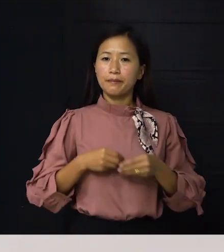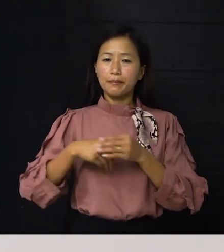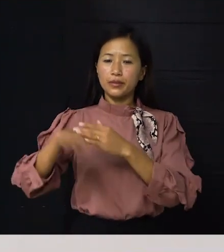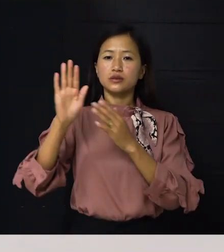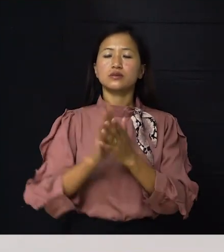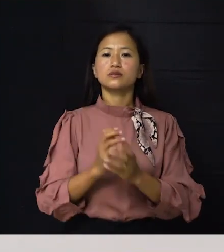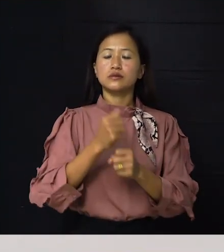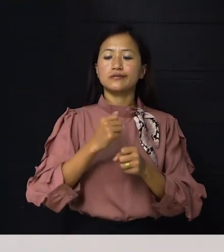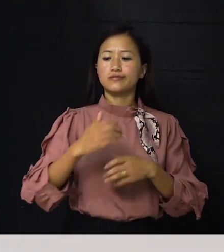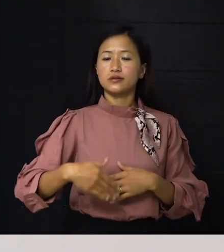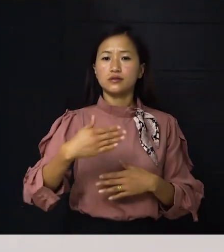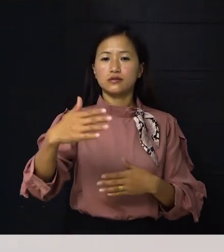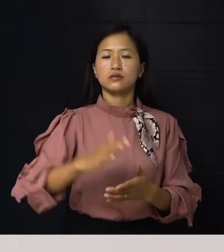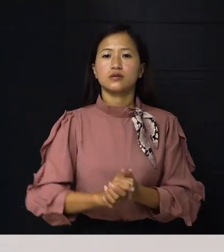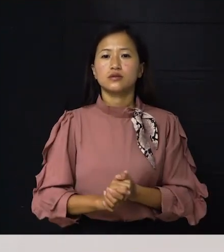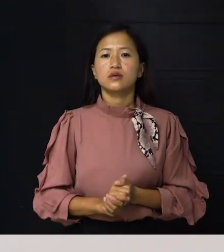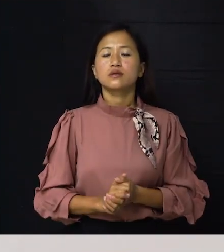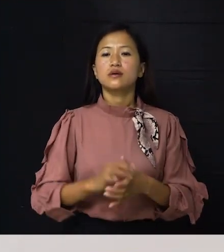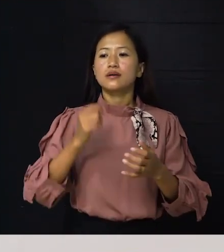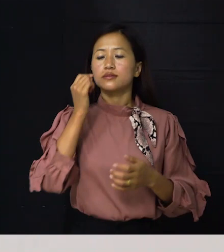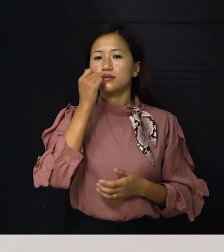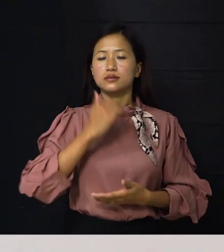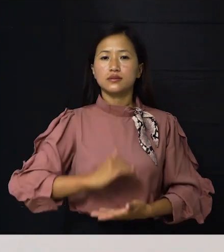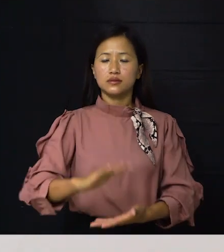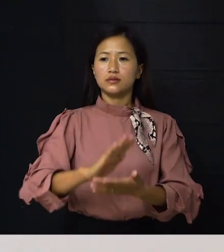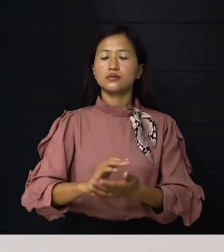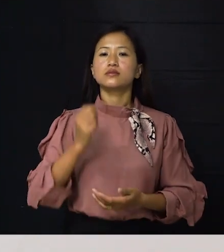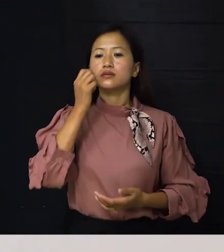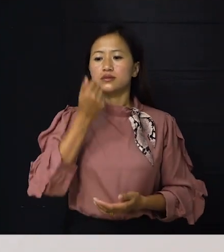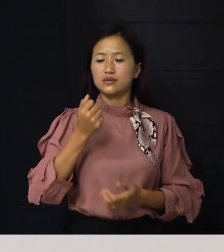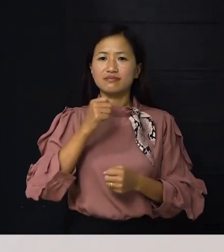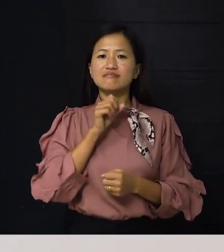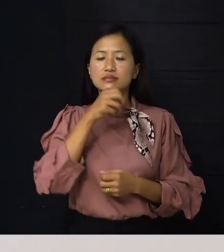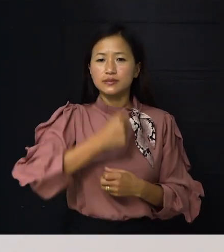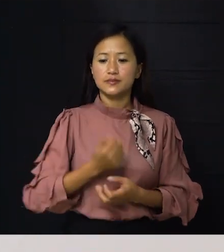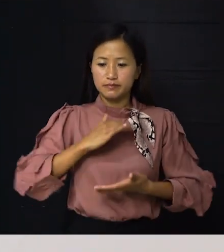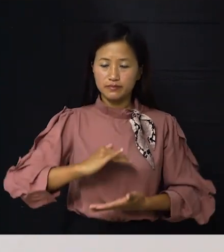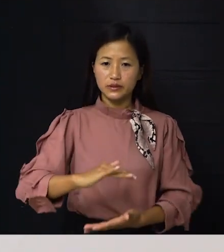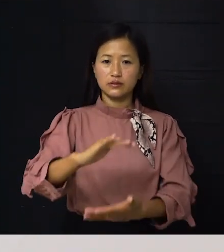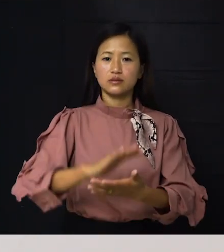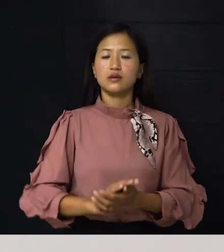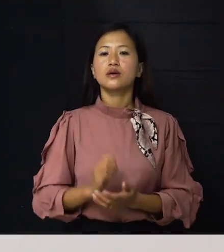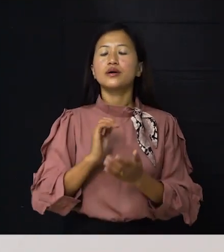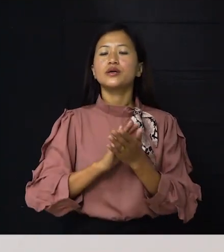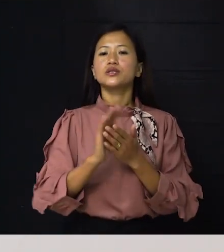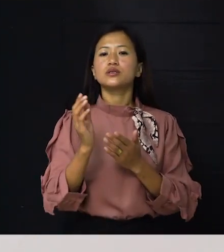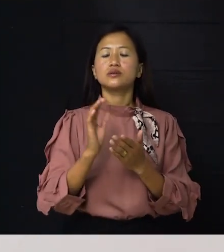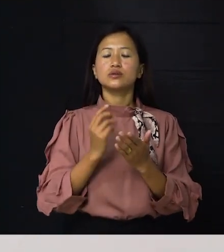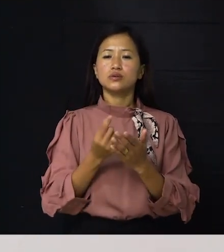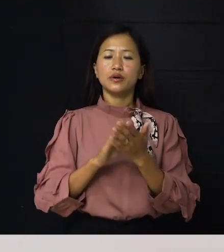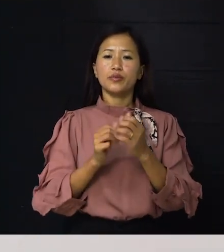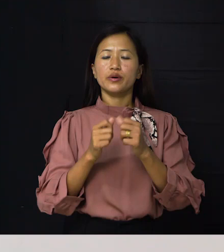his generations, that is, it passed on to his sons and then to his grandsons, that is, Humayun, followed